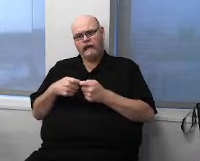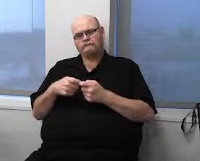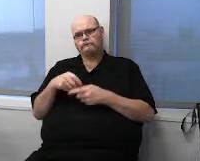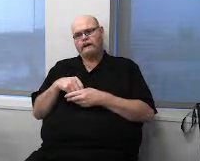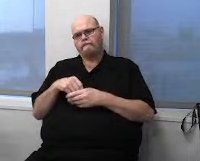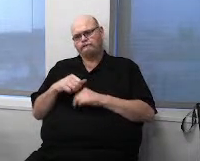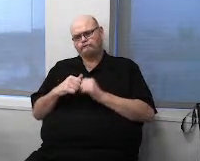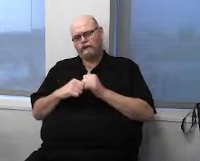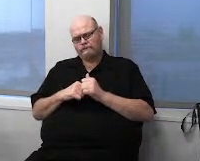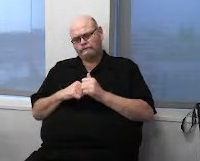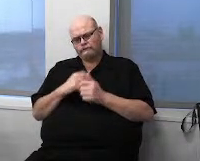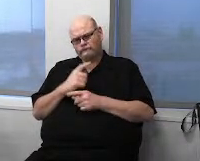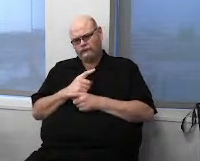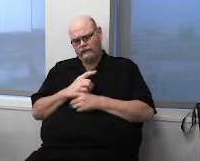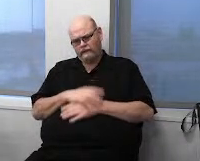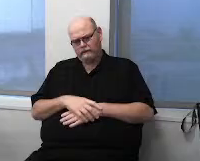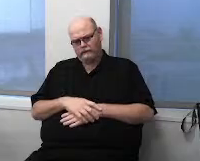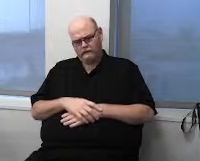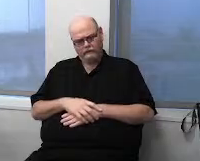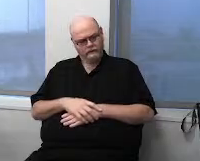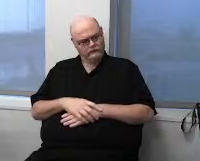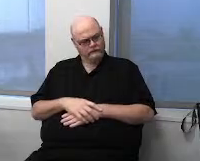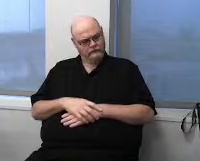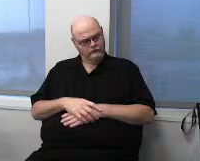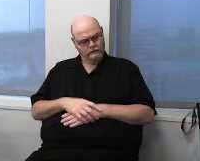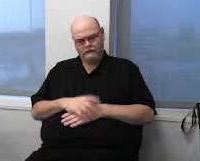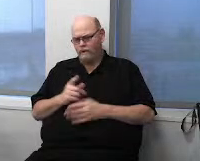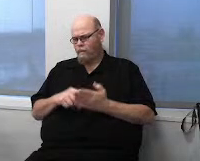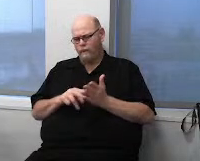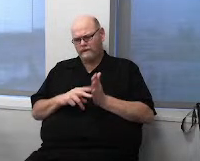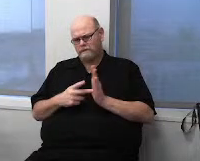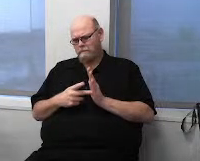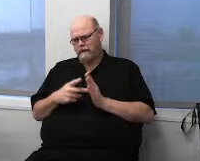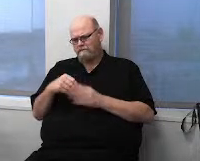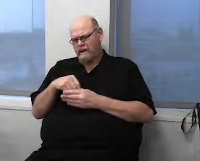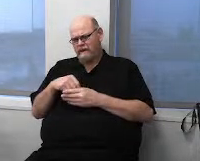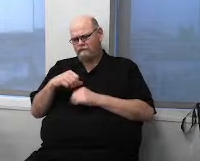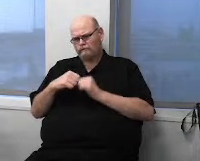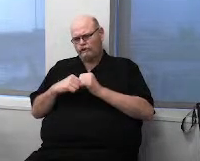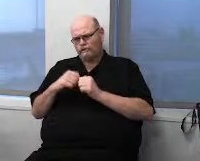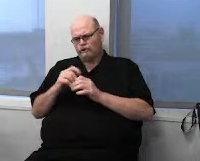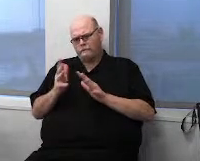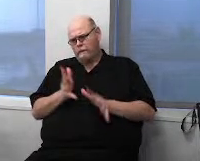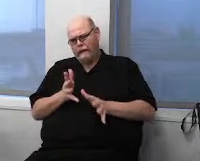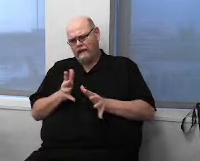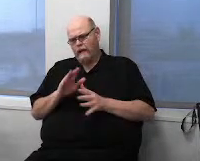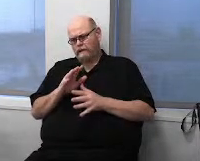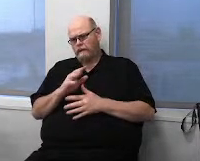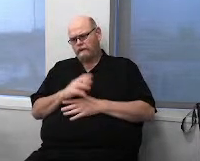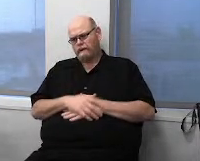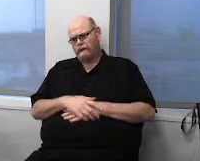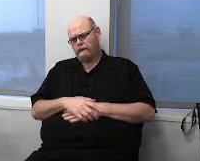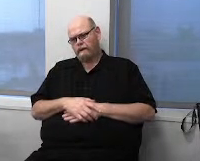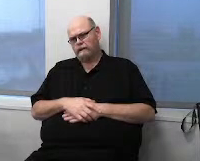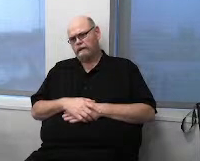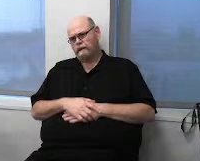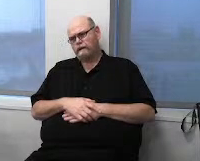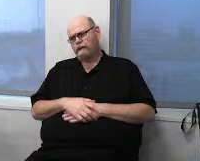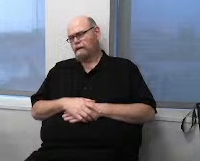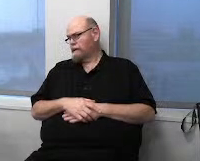that was abandoned by PREPA, correct? Yes. What does it mean for infrastructure to be abandoned?